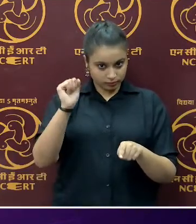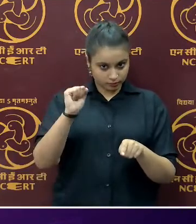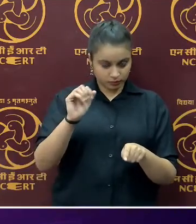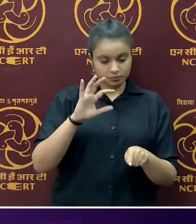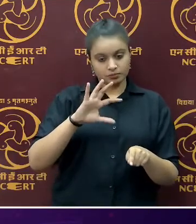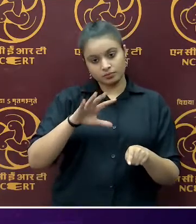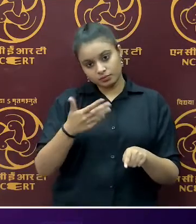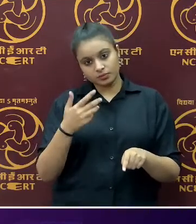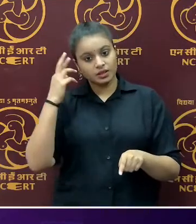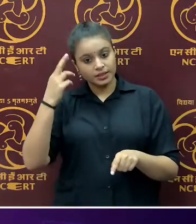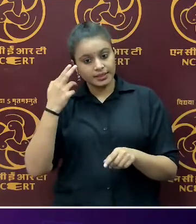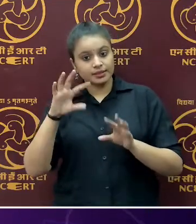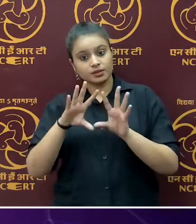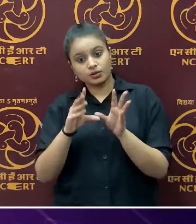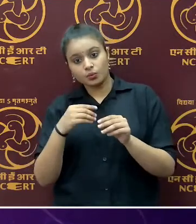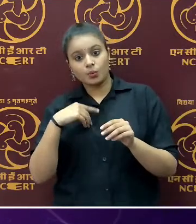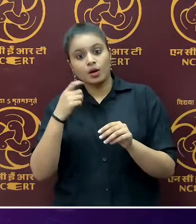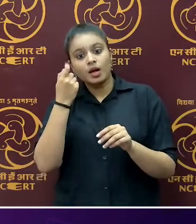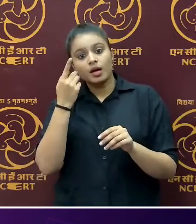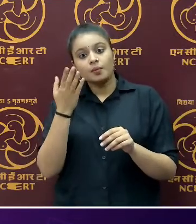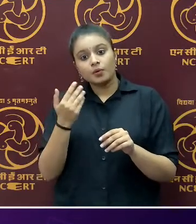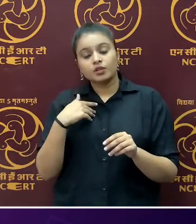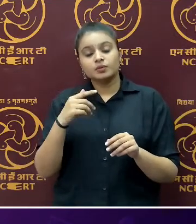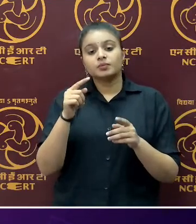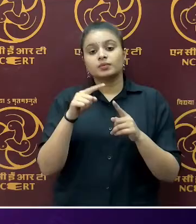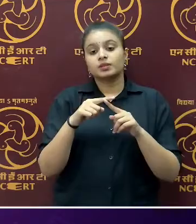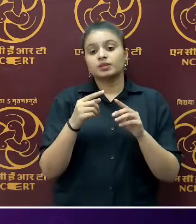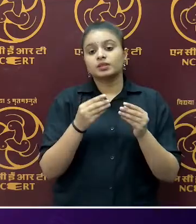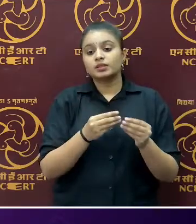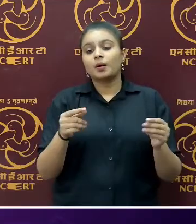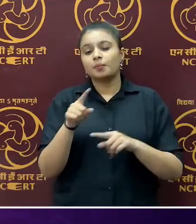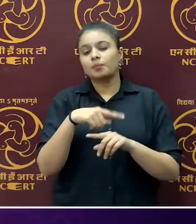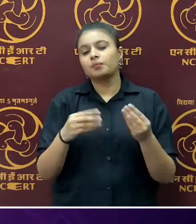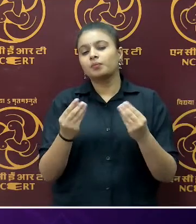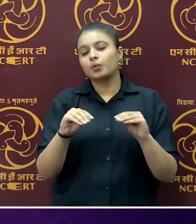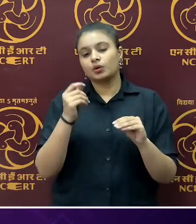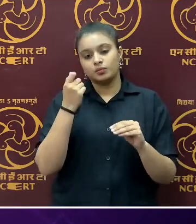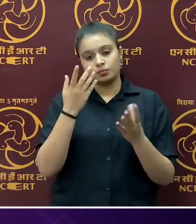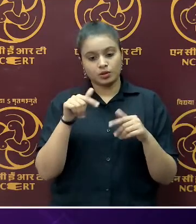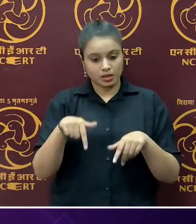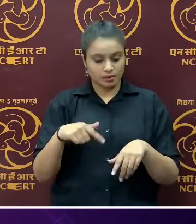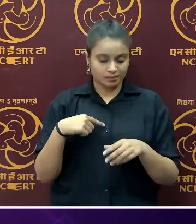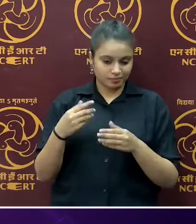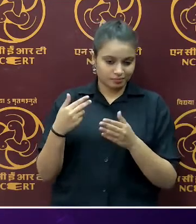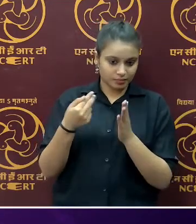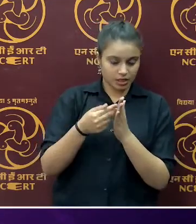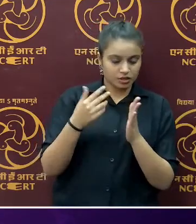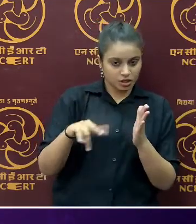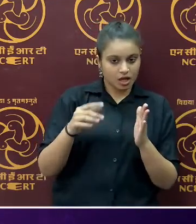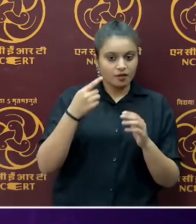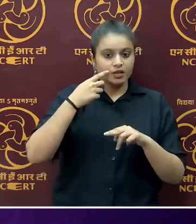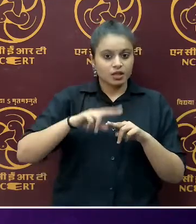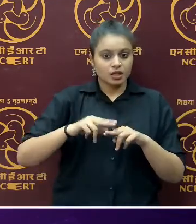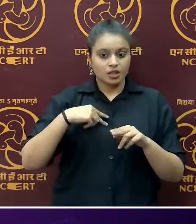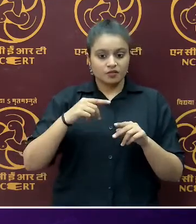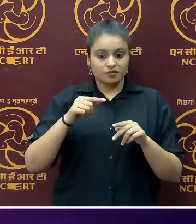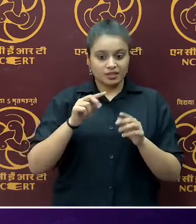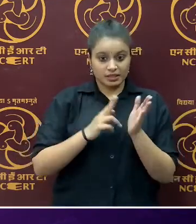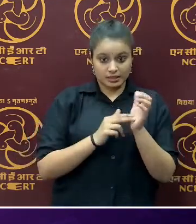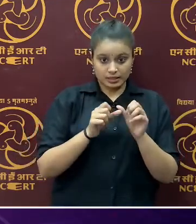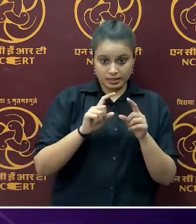because that will help in understanding the term more better. Ma'am, as you just now mentioned it, whether it's the